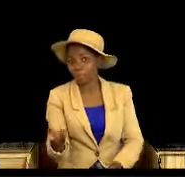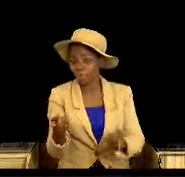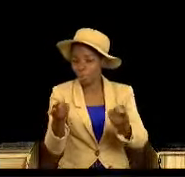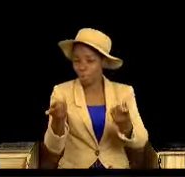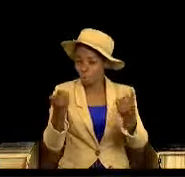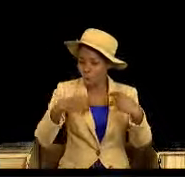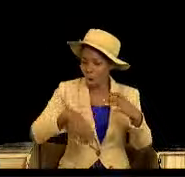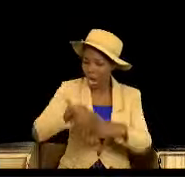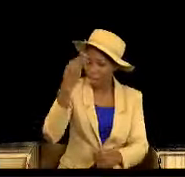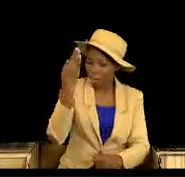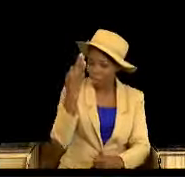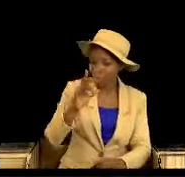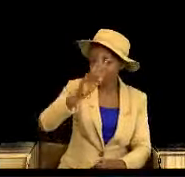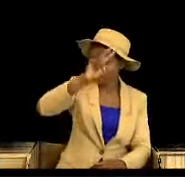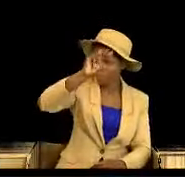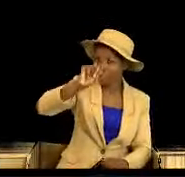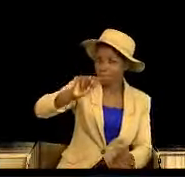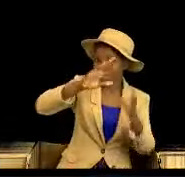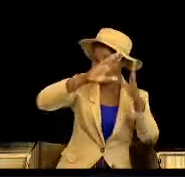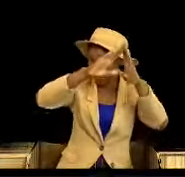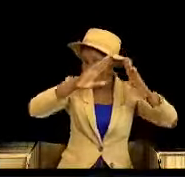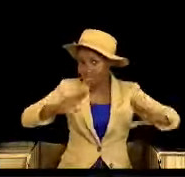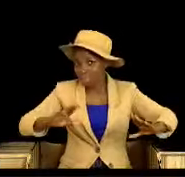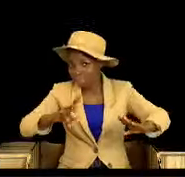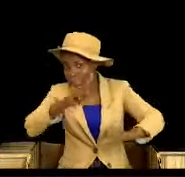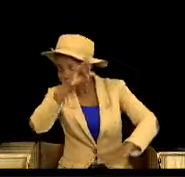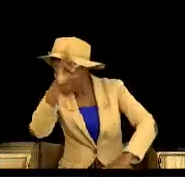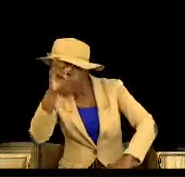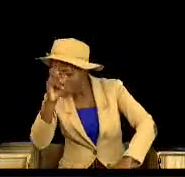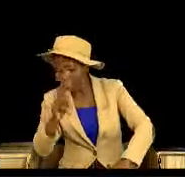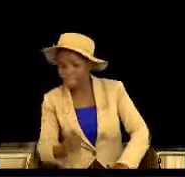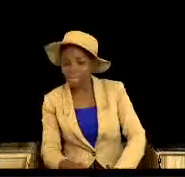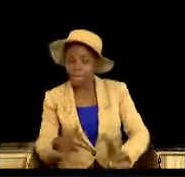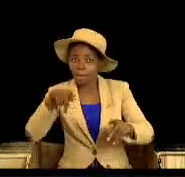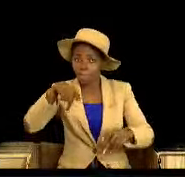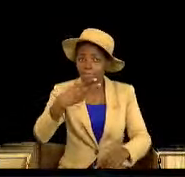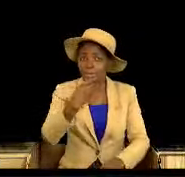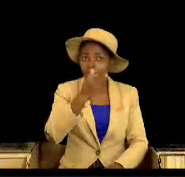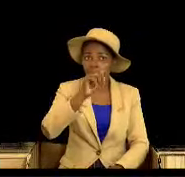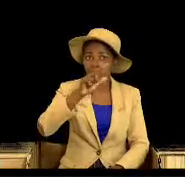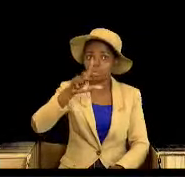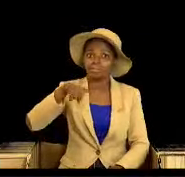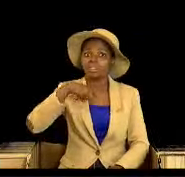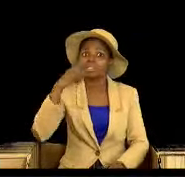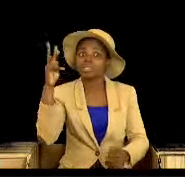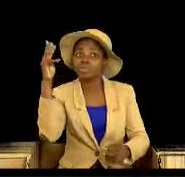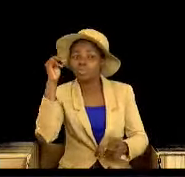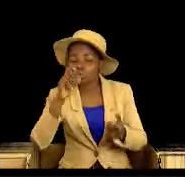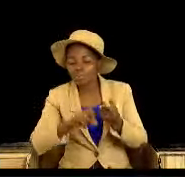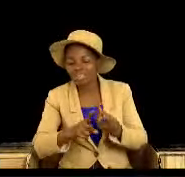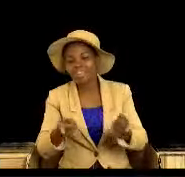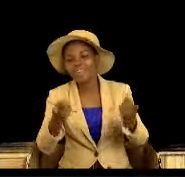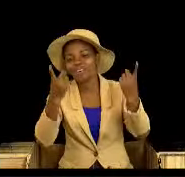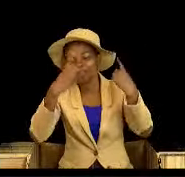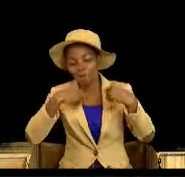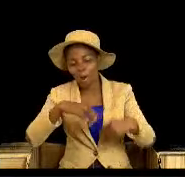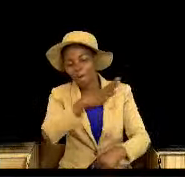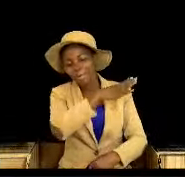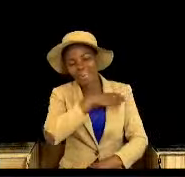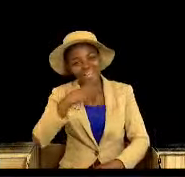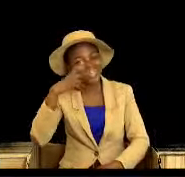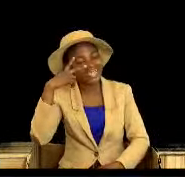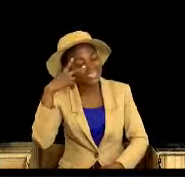out of Nazareth Philip said unto him come and